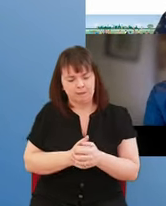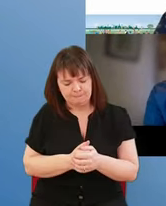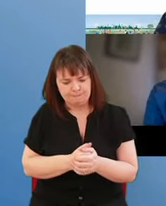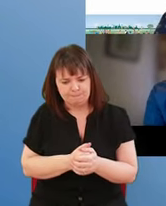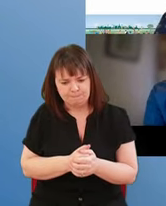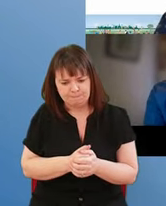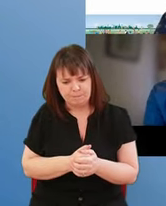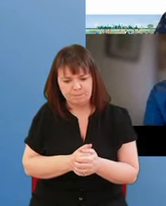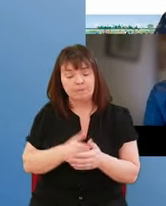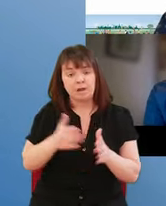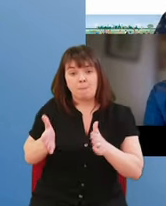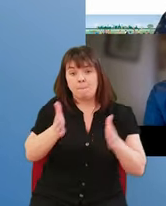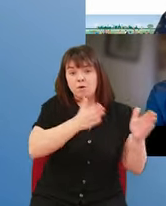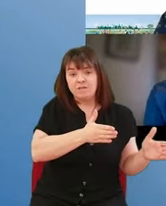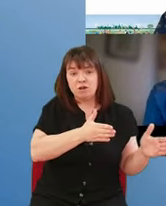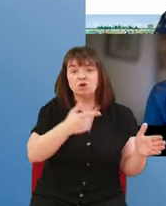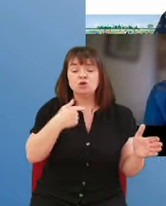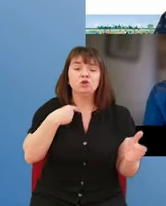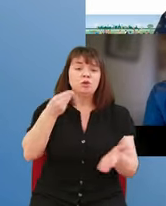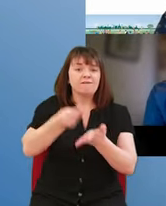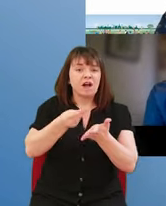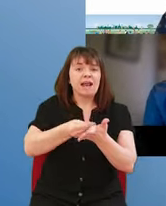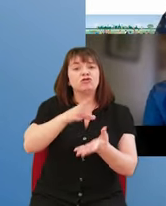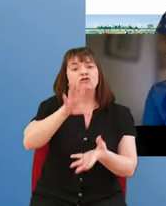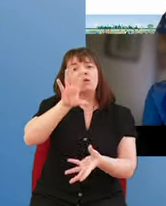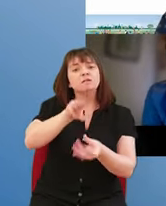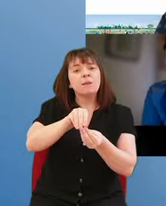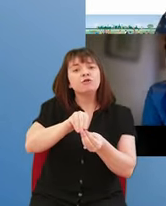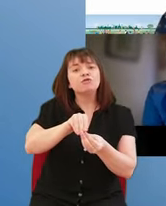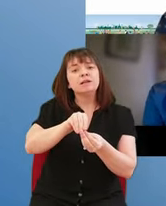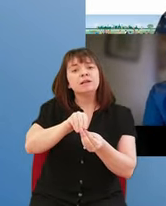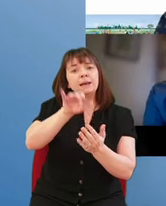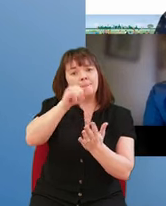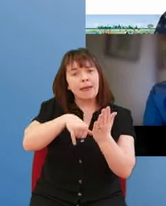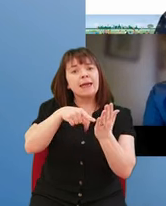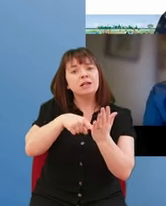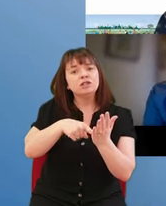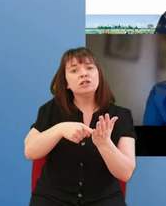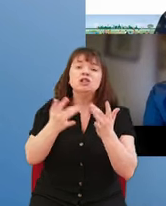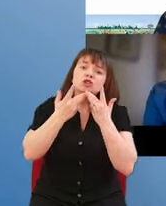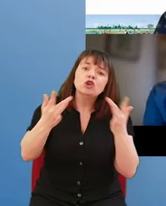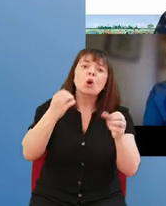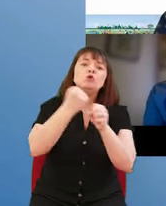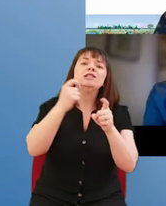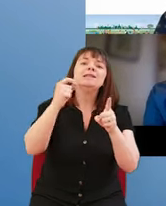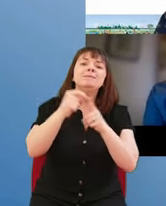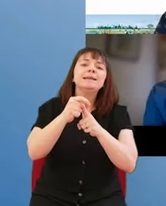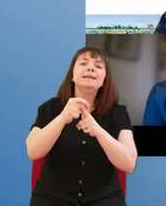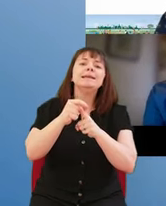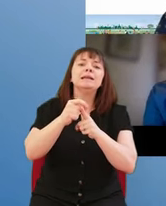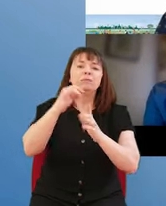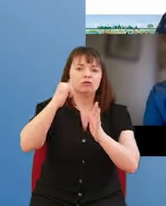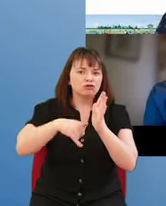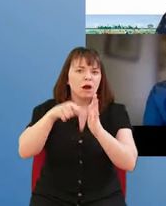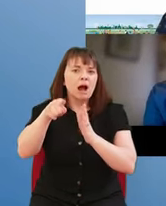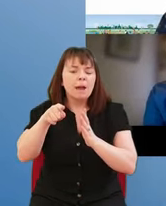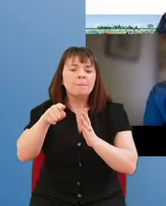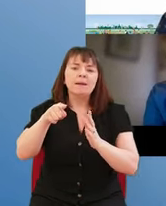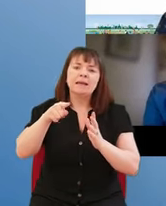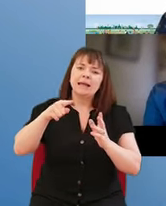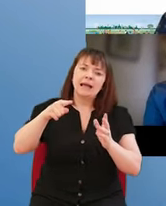9. With the figures being 2 months in arrears, this is an undervaluation of the October estimate. So efficiency savings